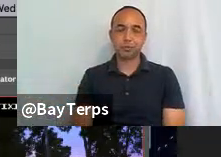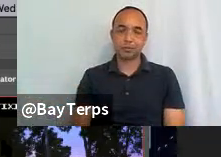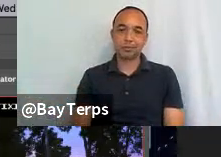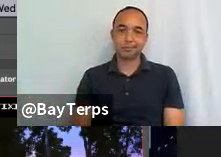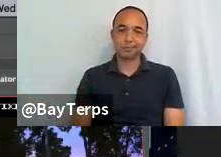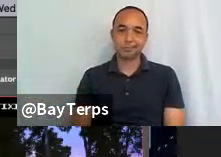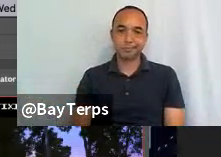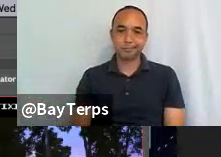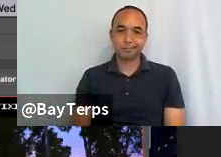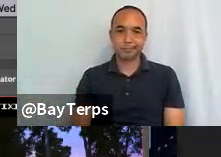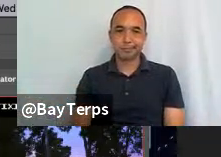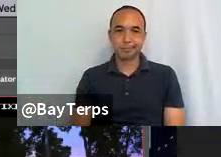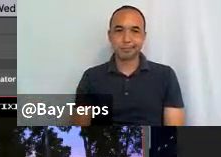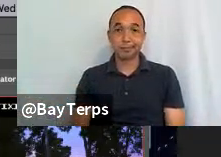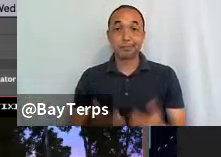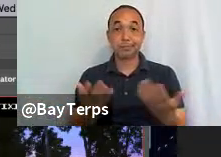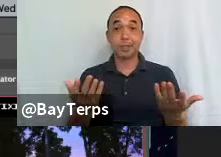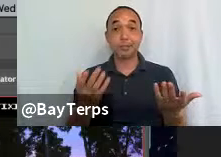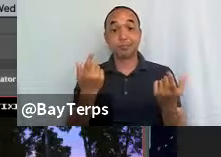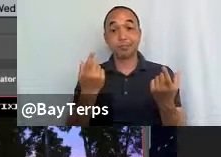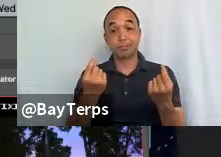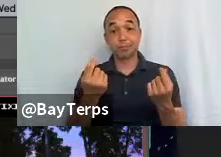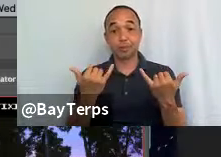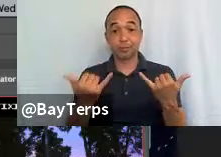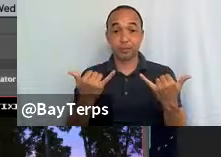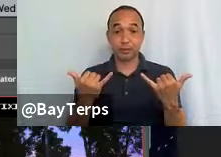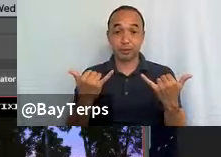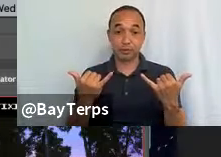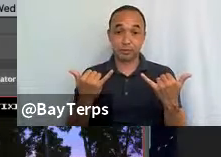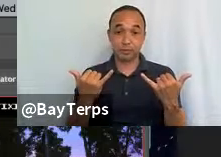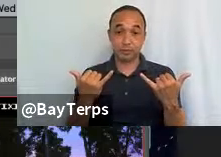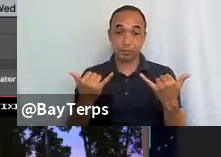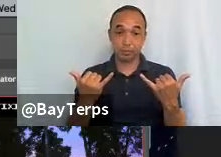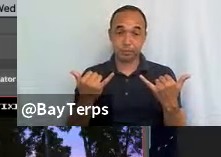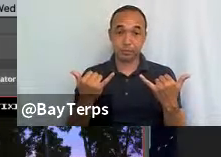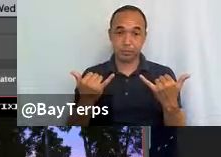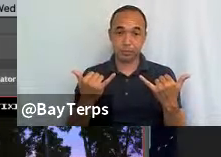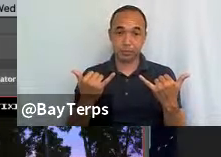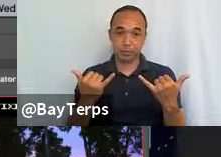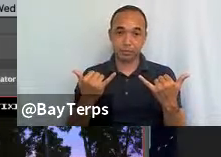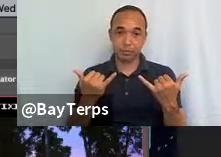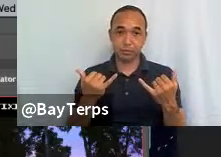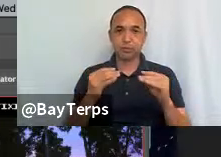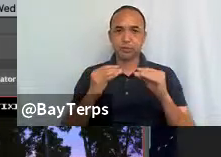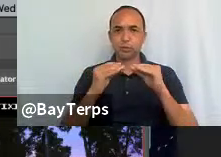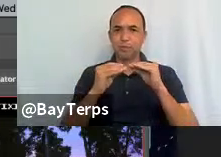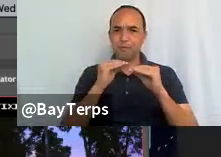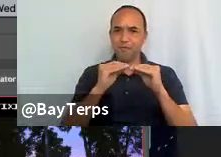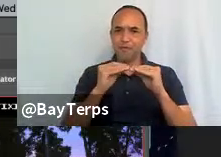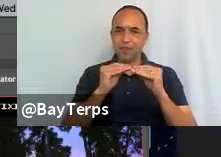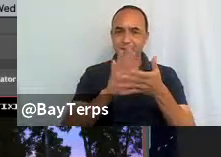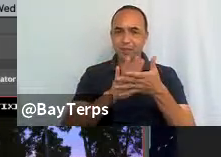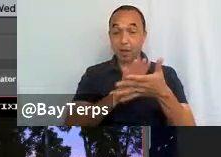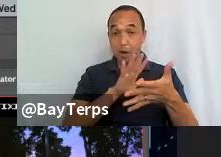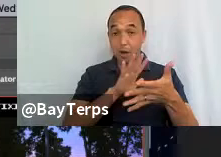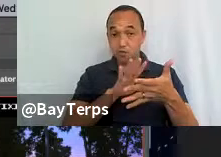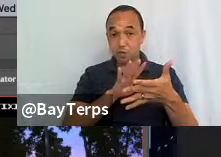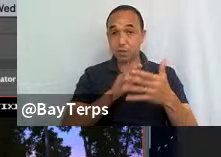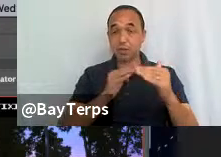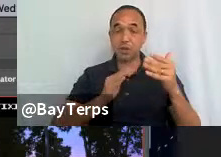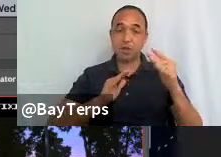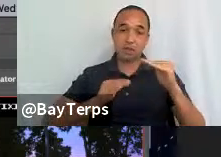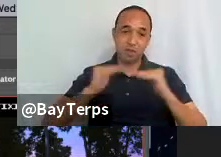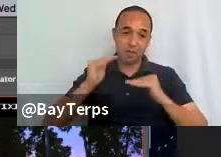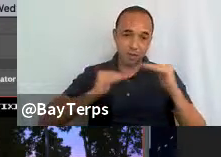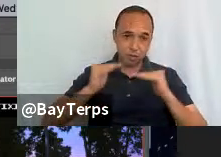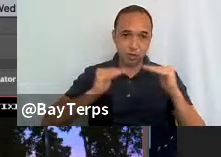So what we're going to work on right now is fixing contrast and levels, and then we're going to talk about controlling